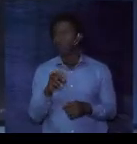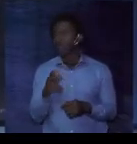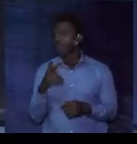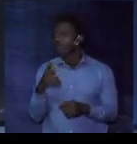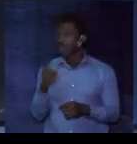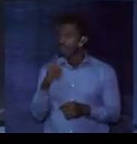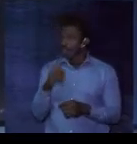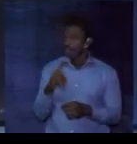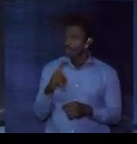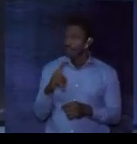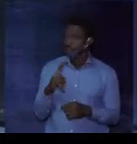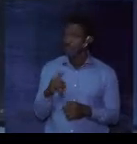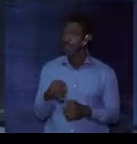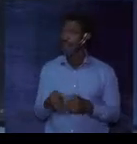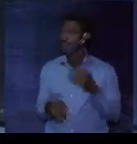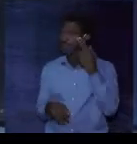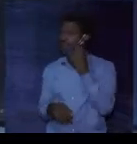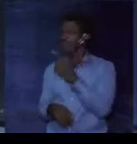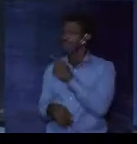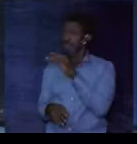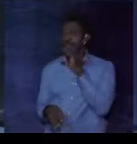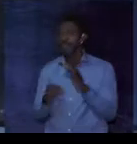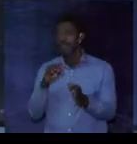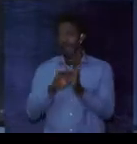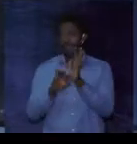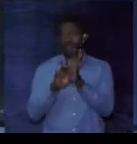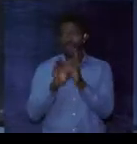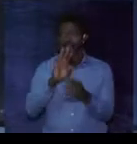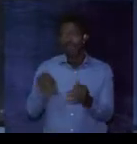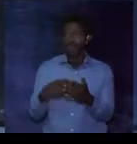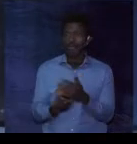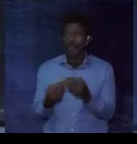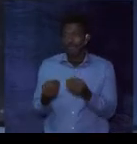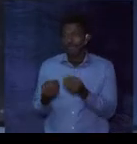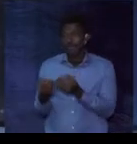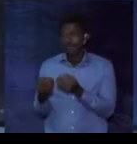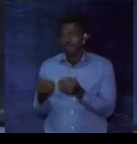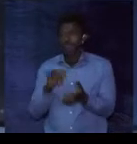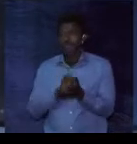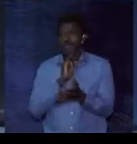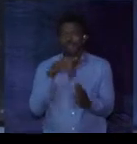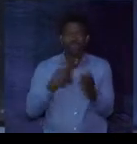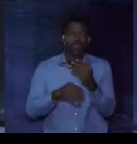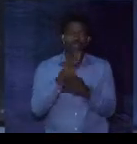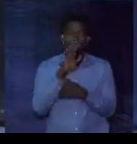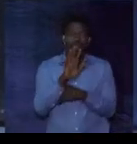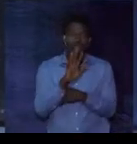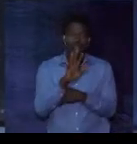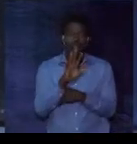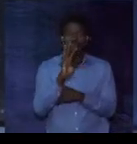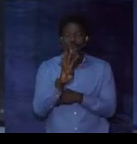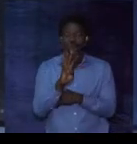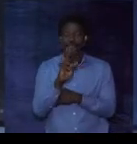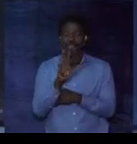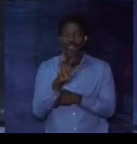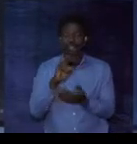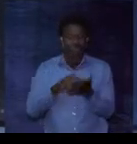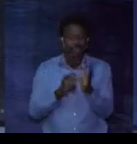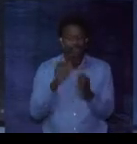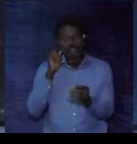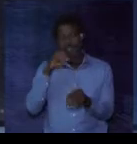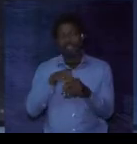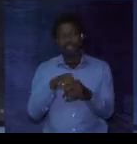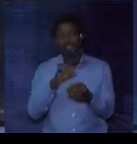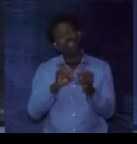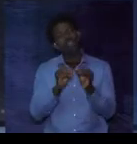Then you have 3 ones or 3 units. So altogether, if you count all the little squares, that's what 543